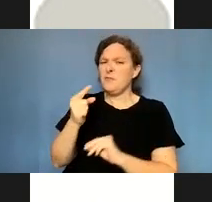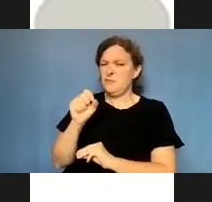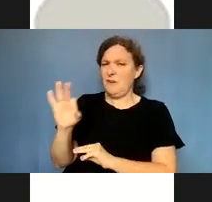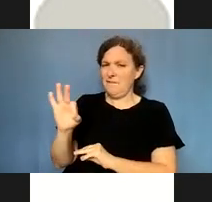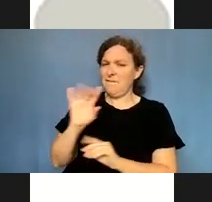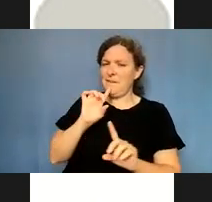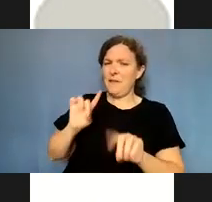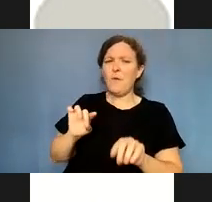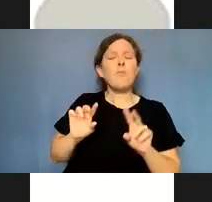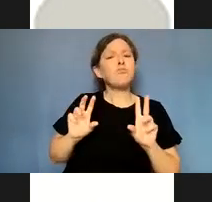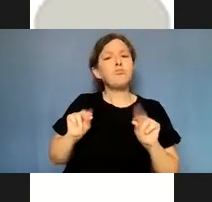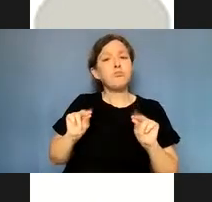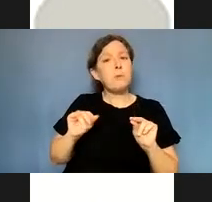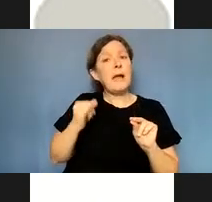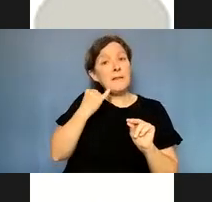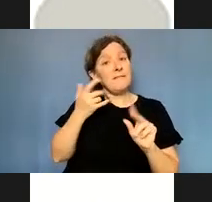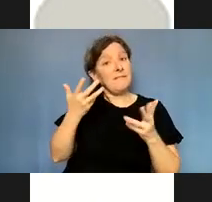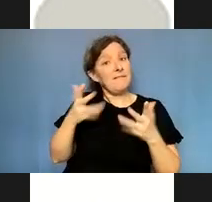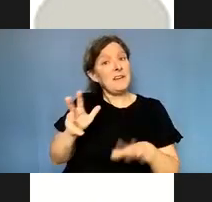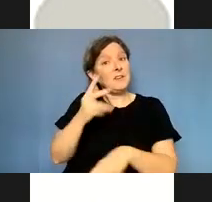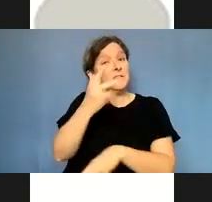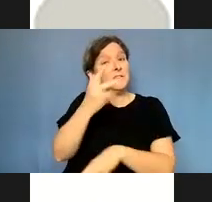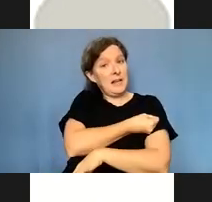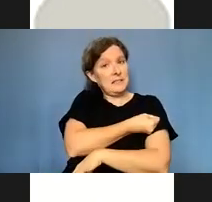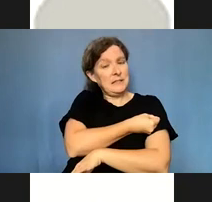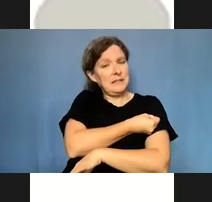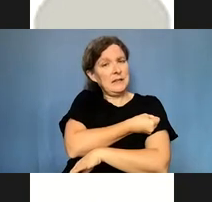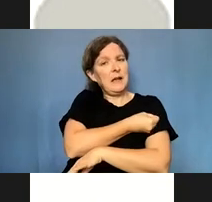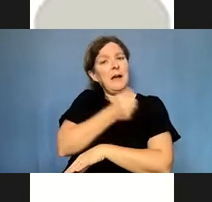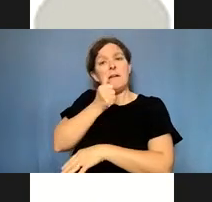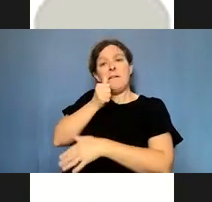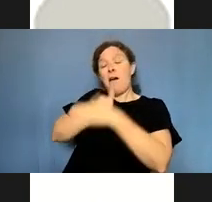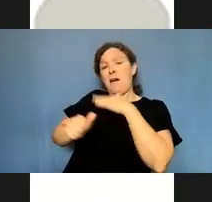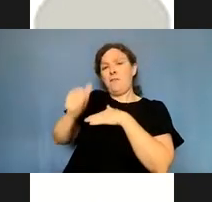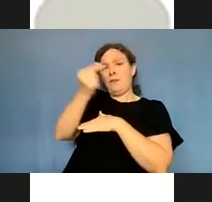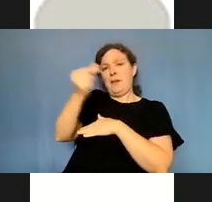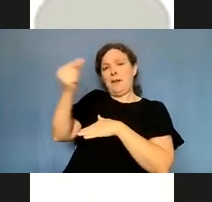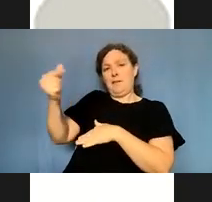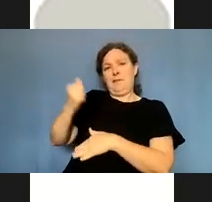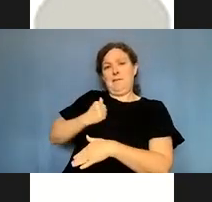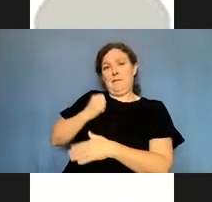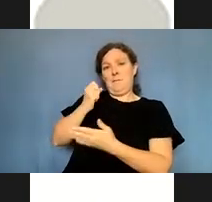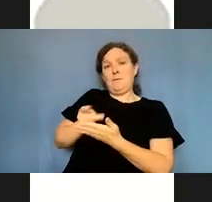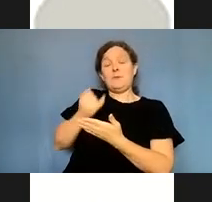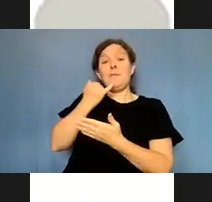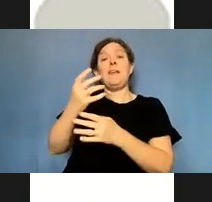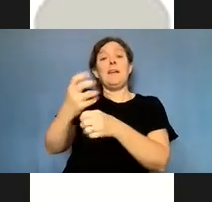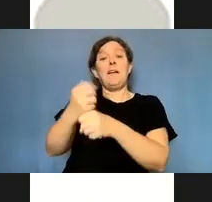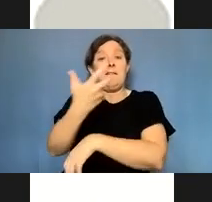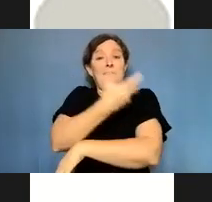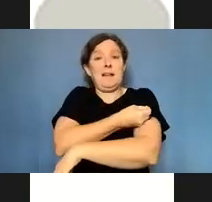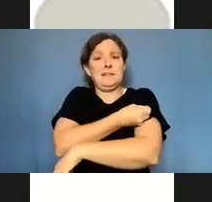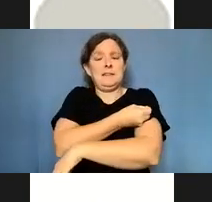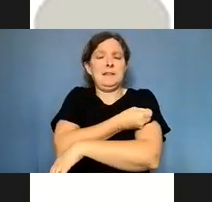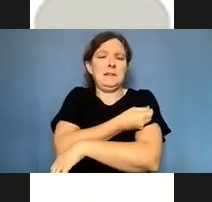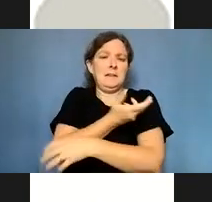they receive vaccine that isn't approved for use in Canada, so in other words, if they receive the vaccine that is not